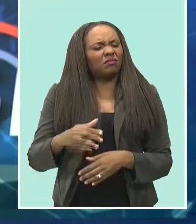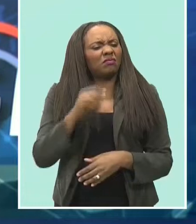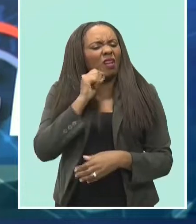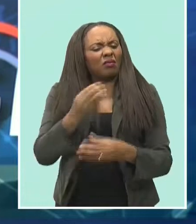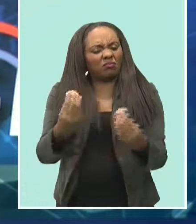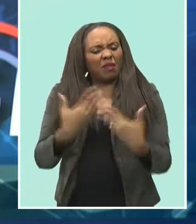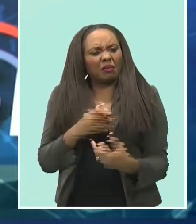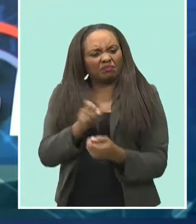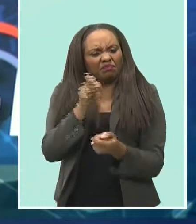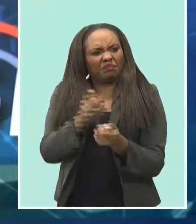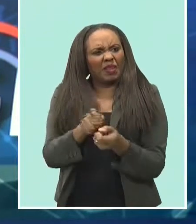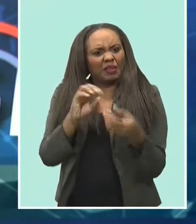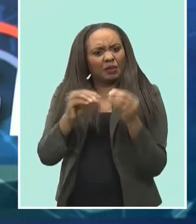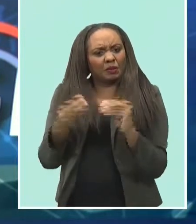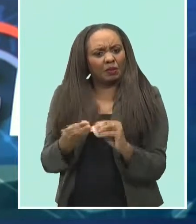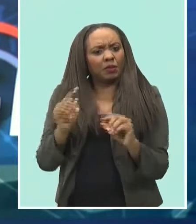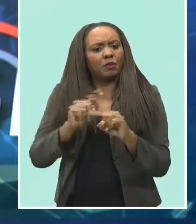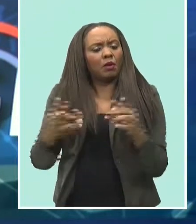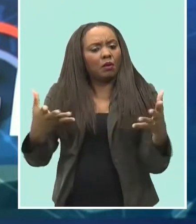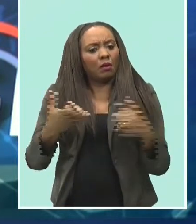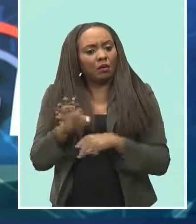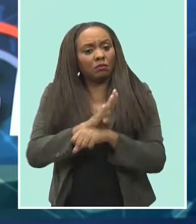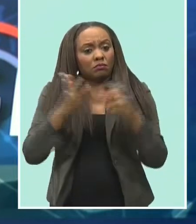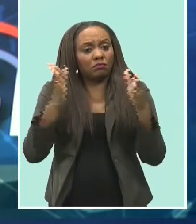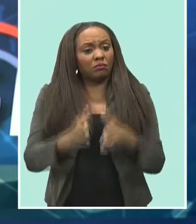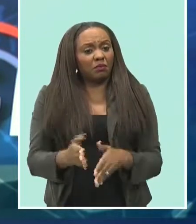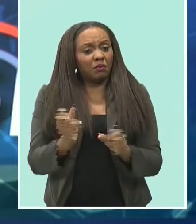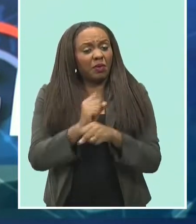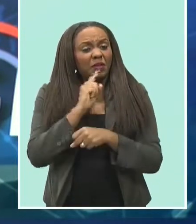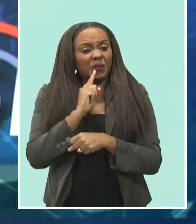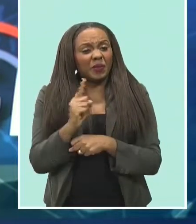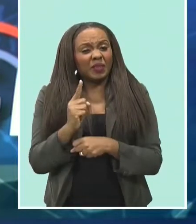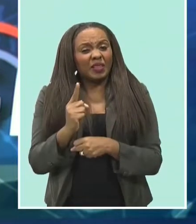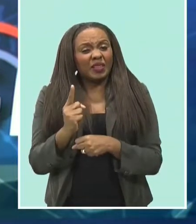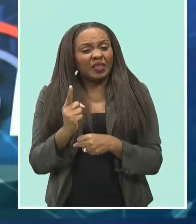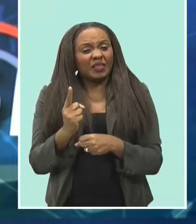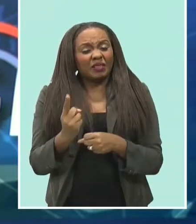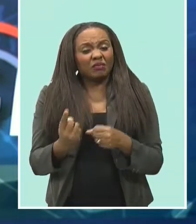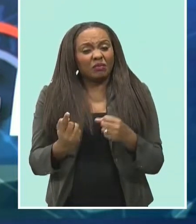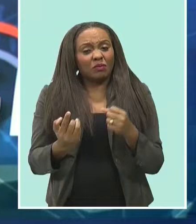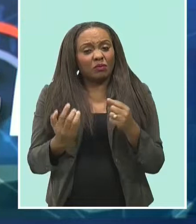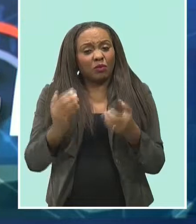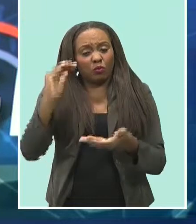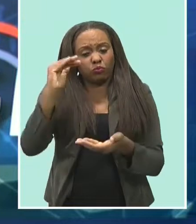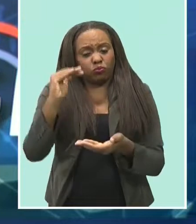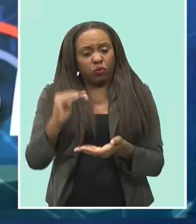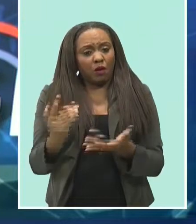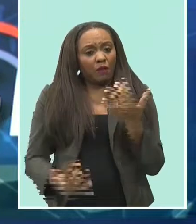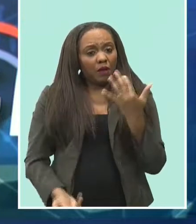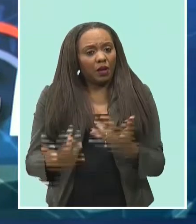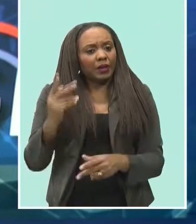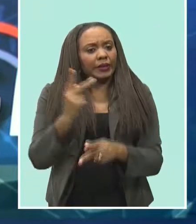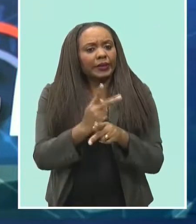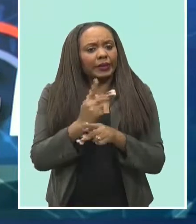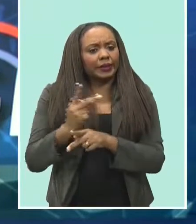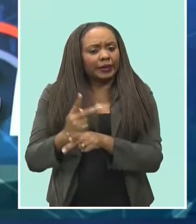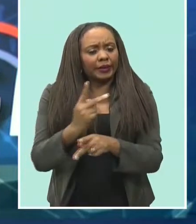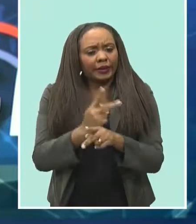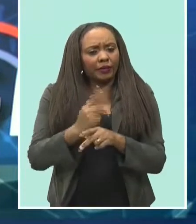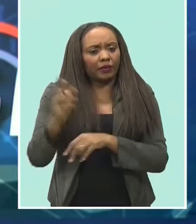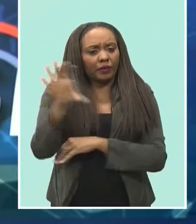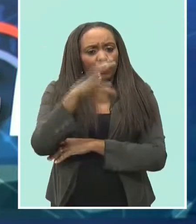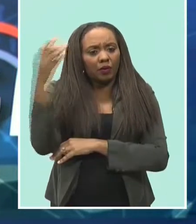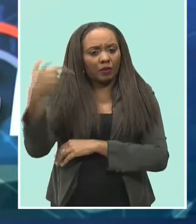figures, but he has appealed for Barbadians to keep the numbers down by being extra careful to avoid tragedy this Yuletide